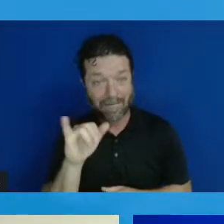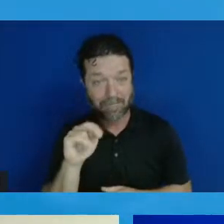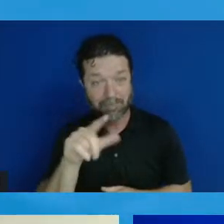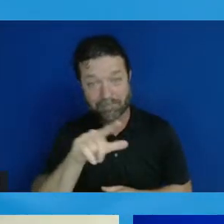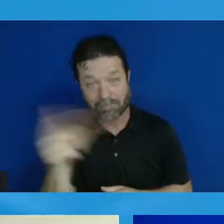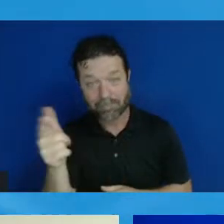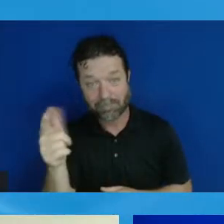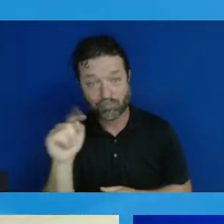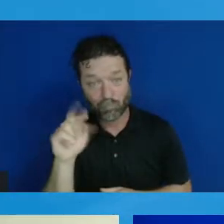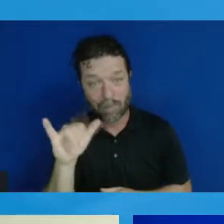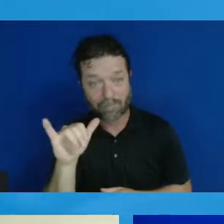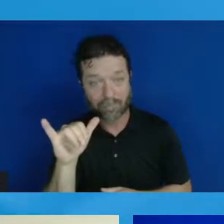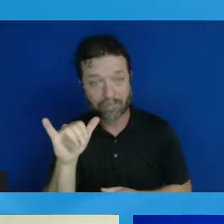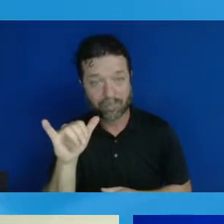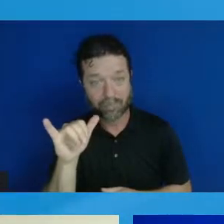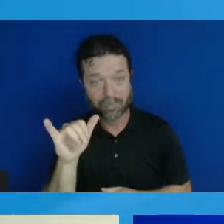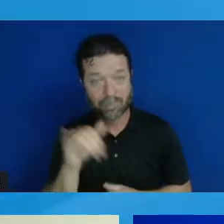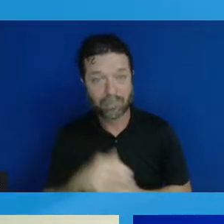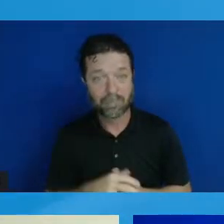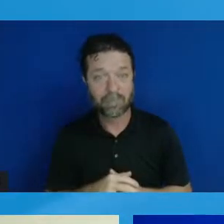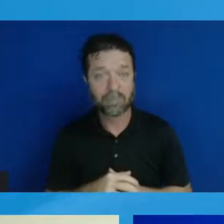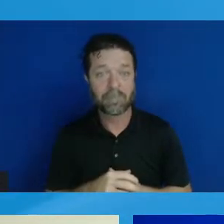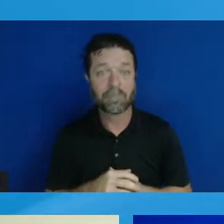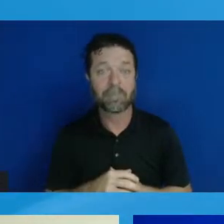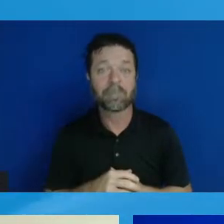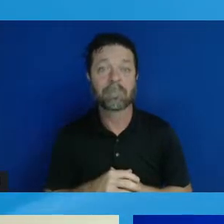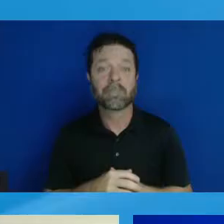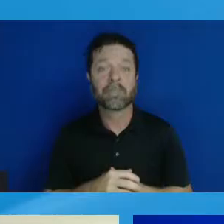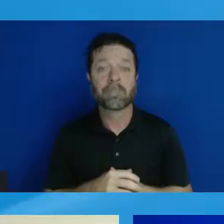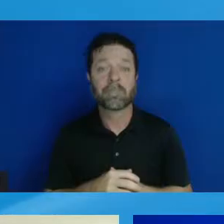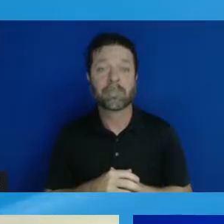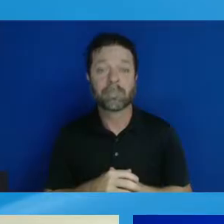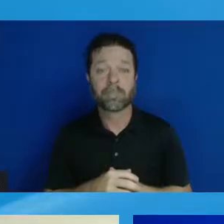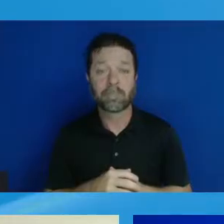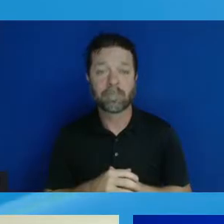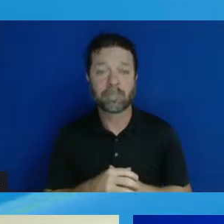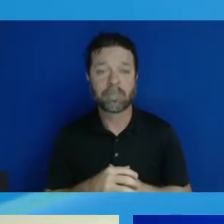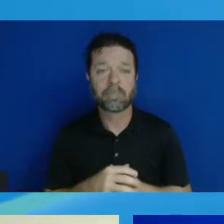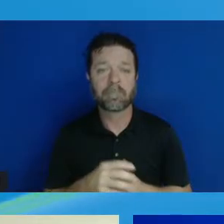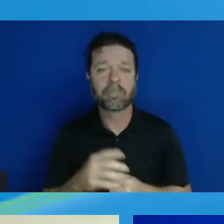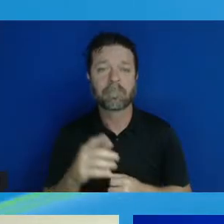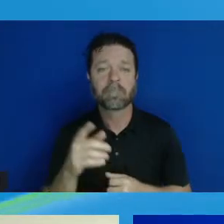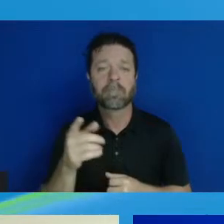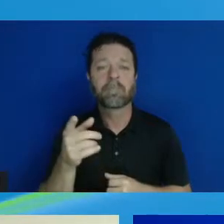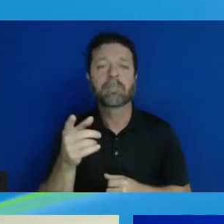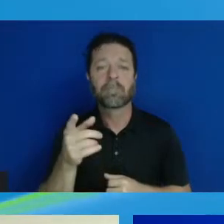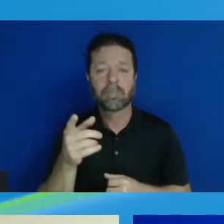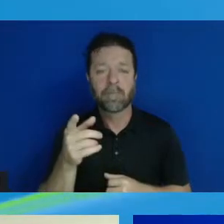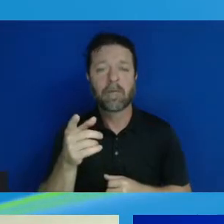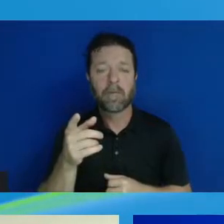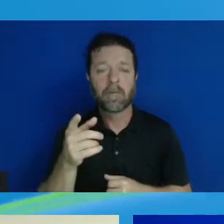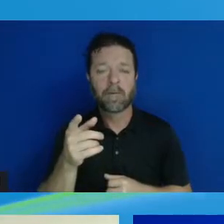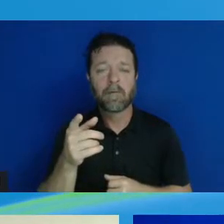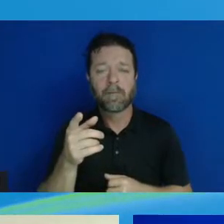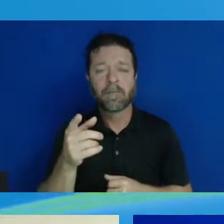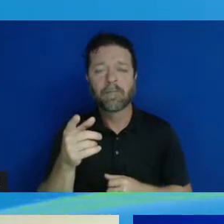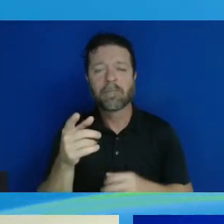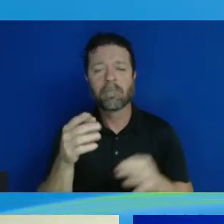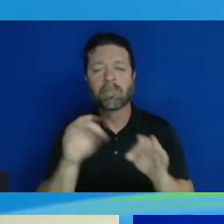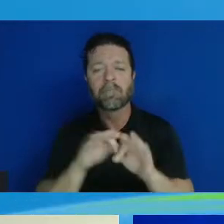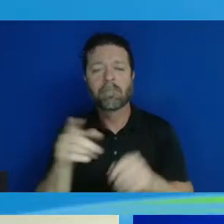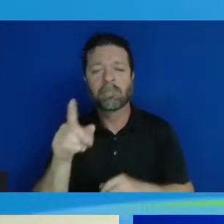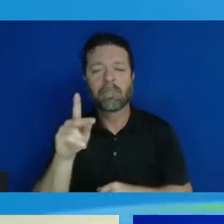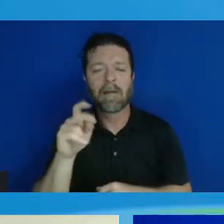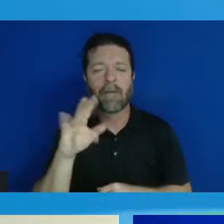I know you haven't gone through office verification Oh, yourself, but just of course. pretend you have. I've got enough Hi. on the ones. Oh,